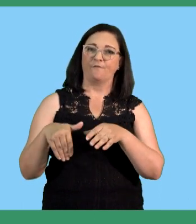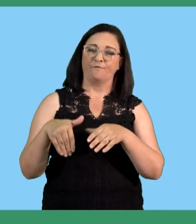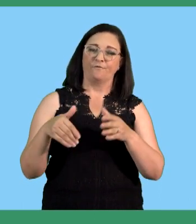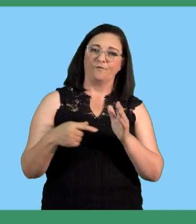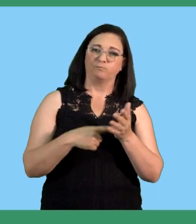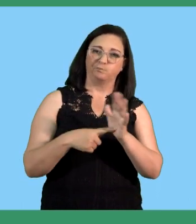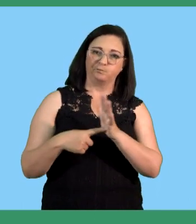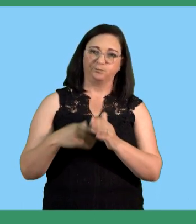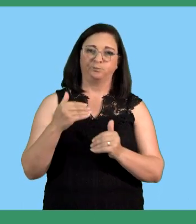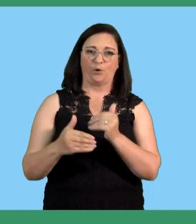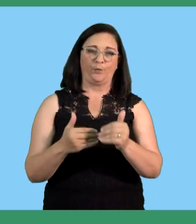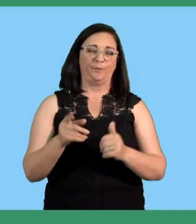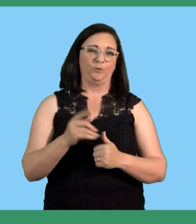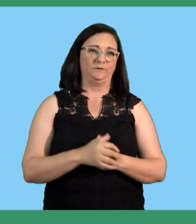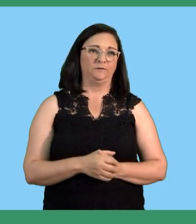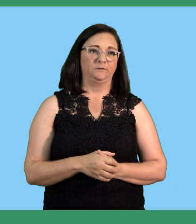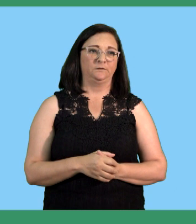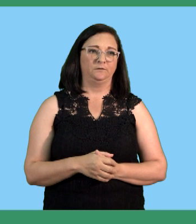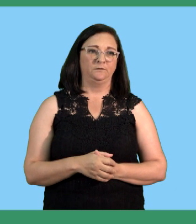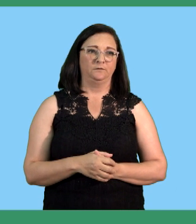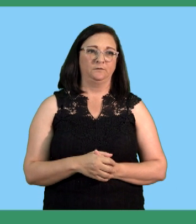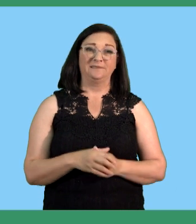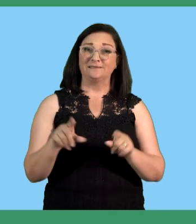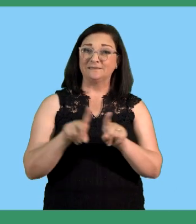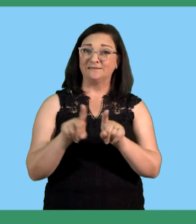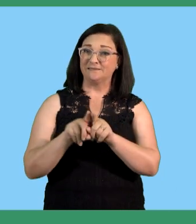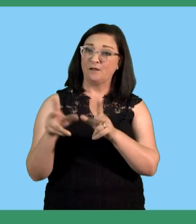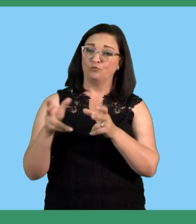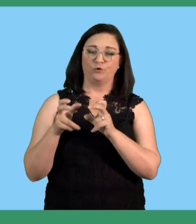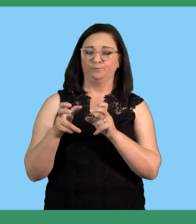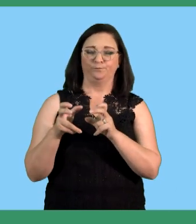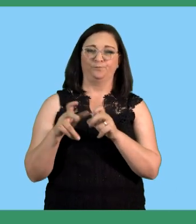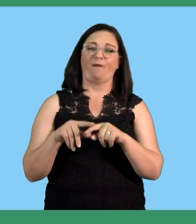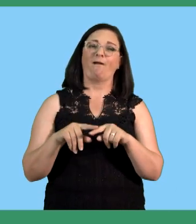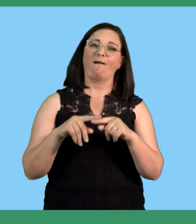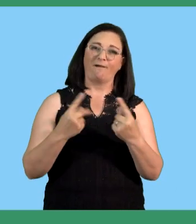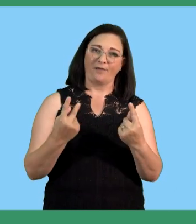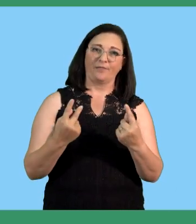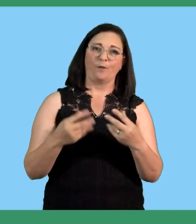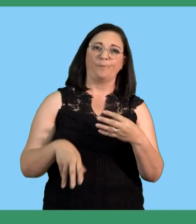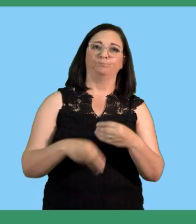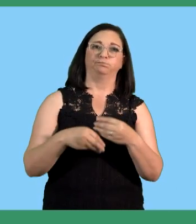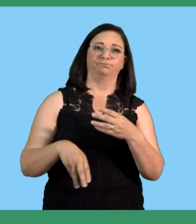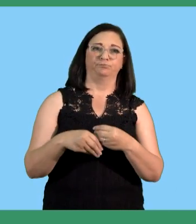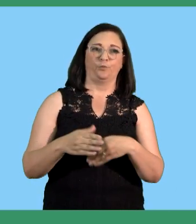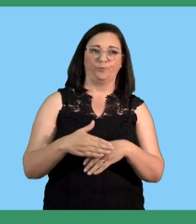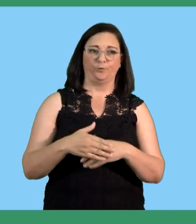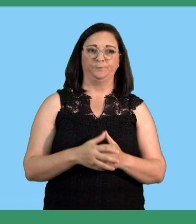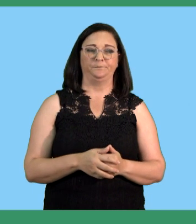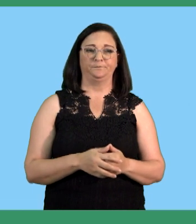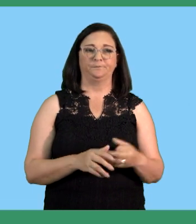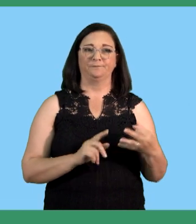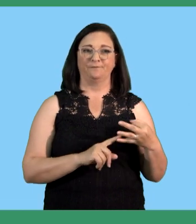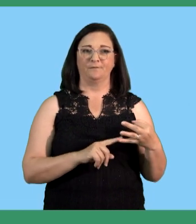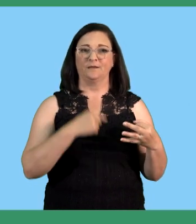induction program. Other means what? Other than the ones that you've quoted. So these are the other ones. Right, the